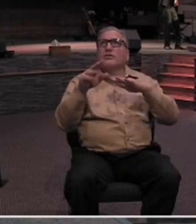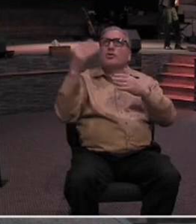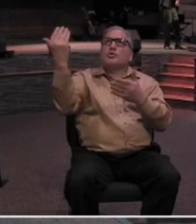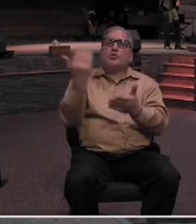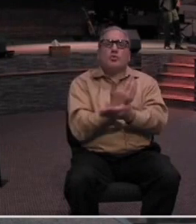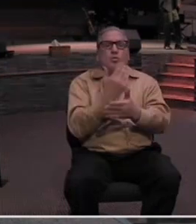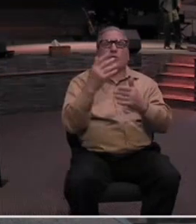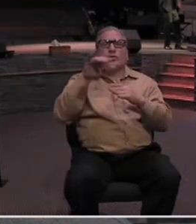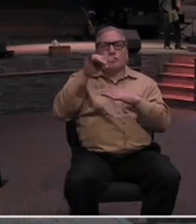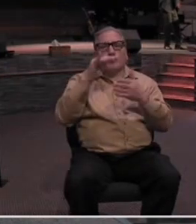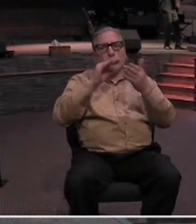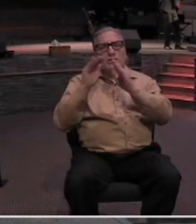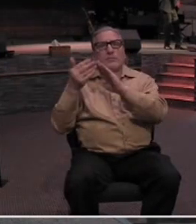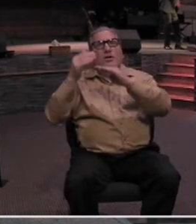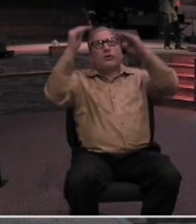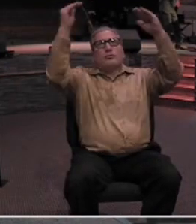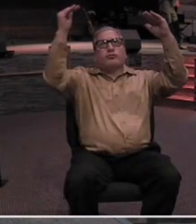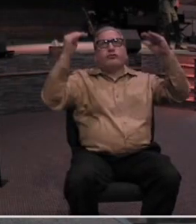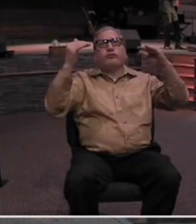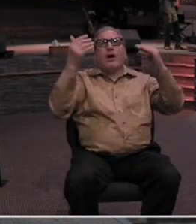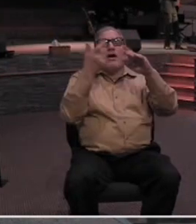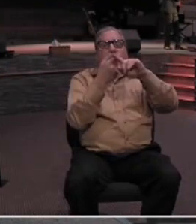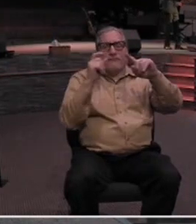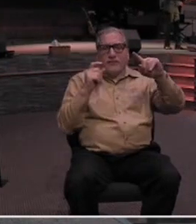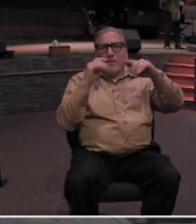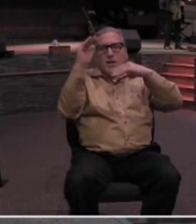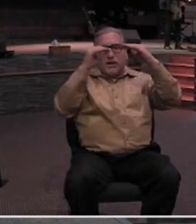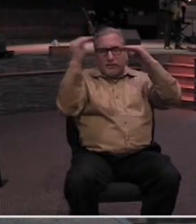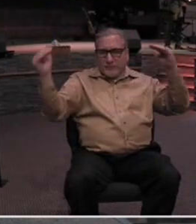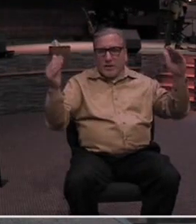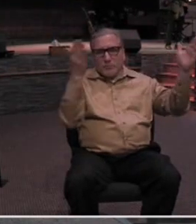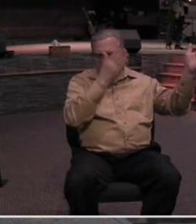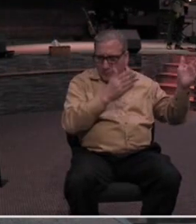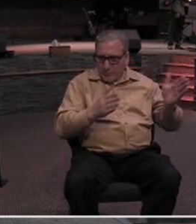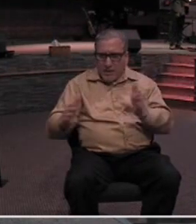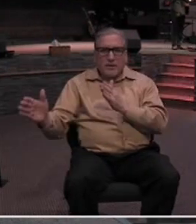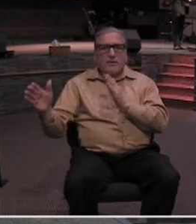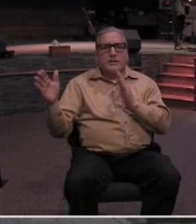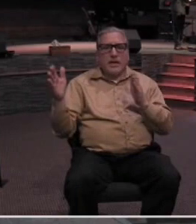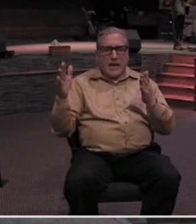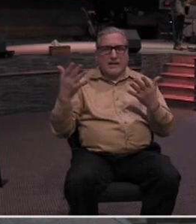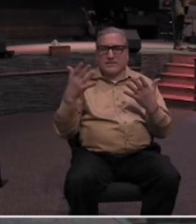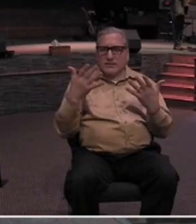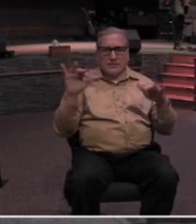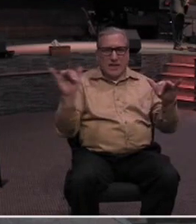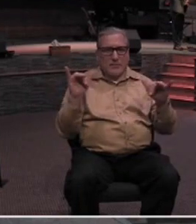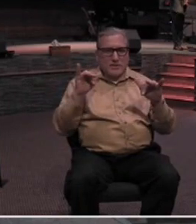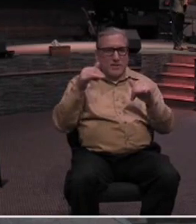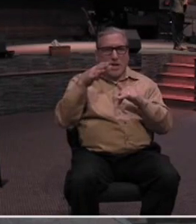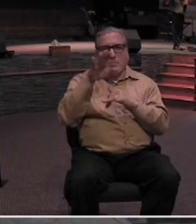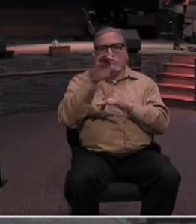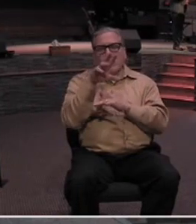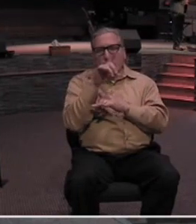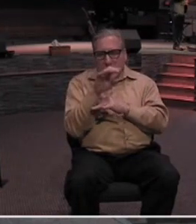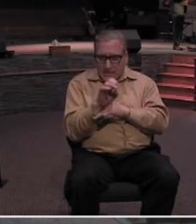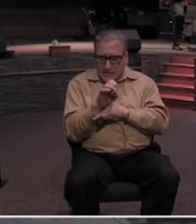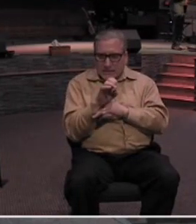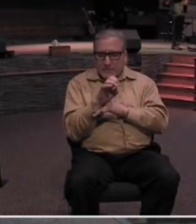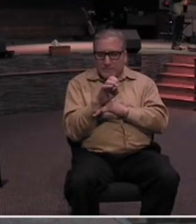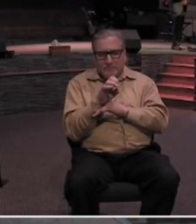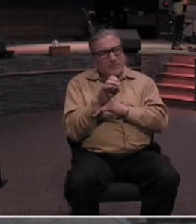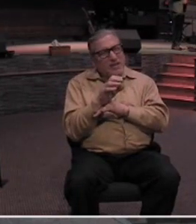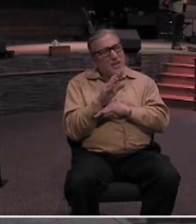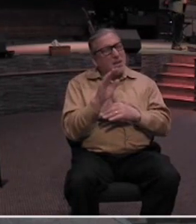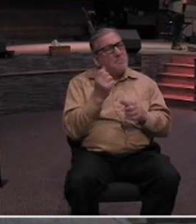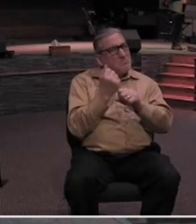down out of heaven from God, prepared as a bride adorned for her husband. This makes sense. It seems like the